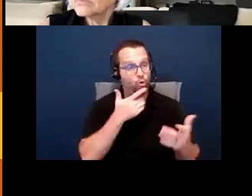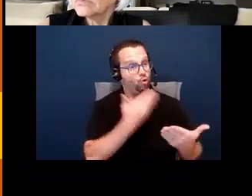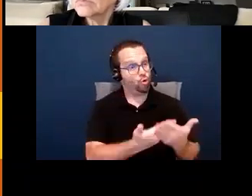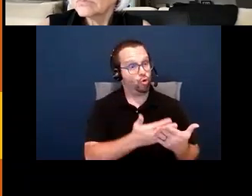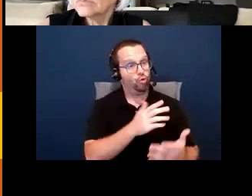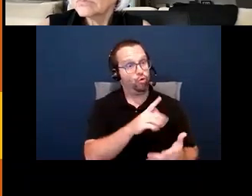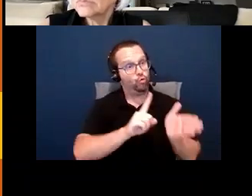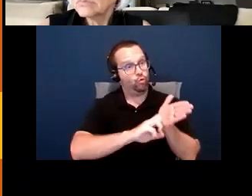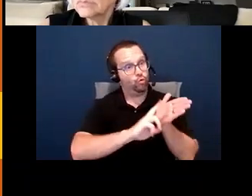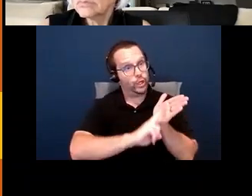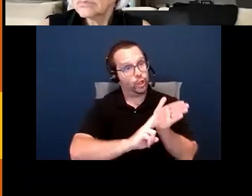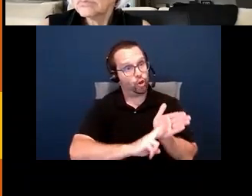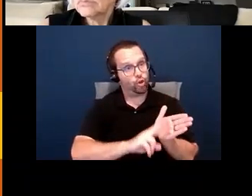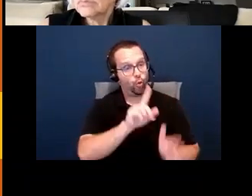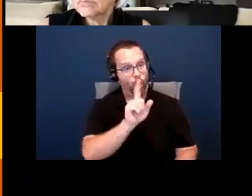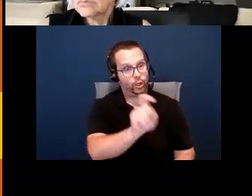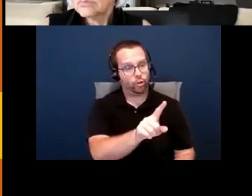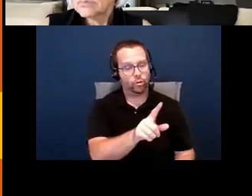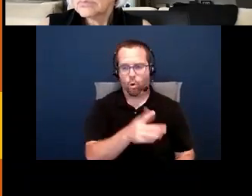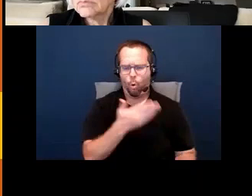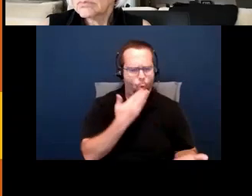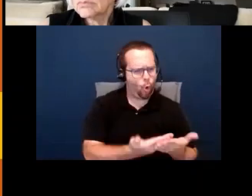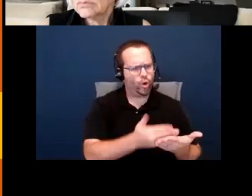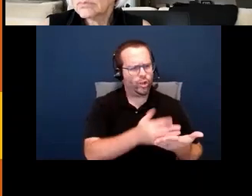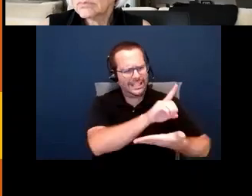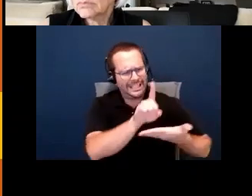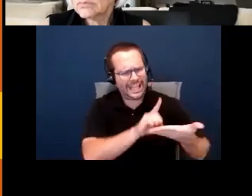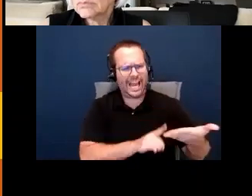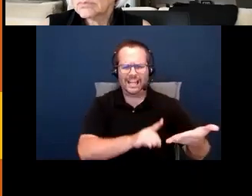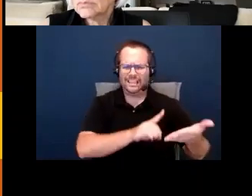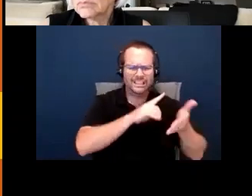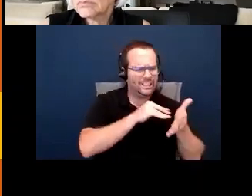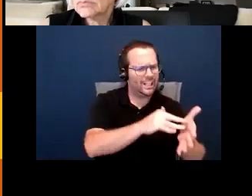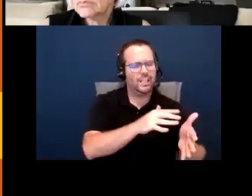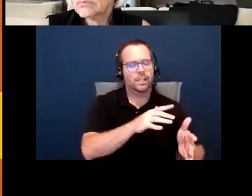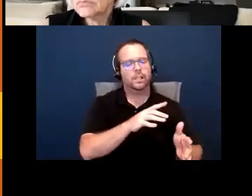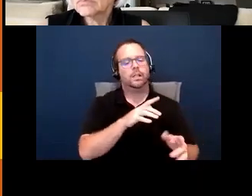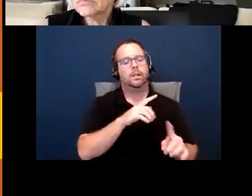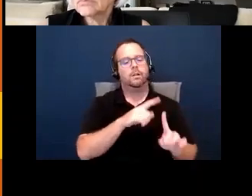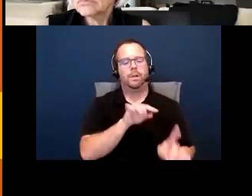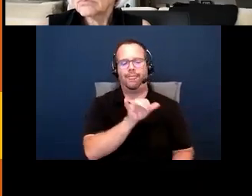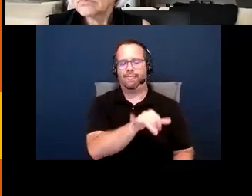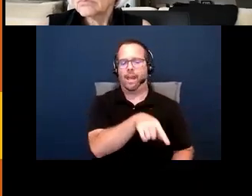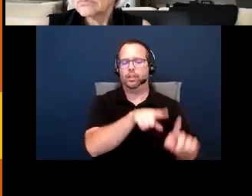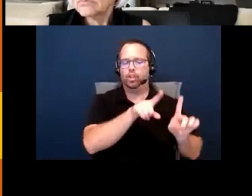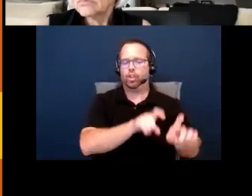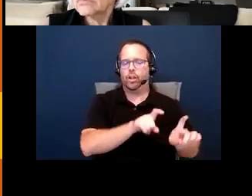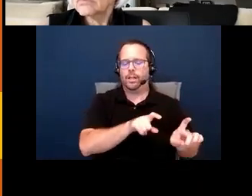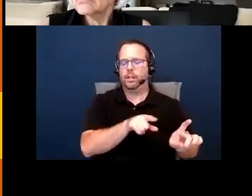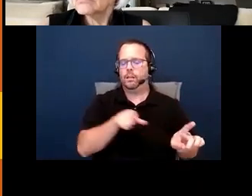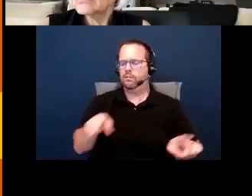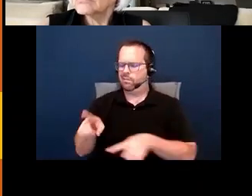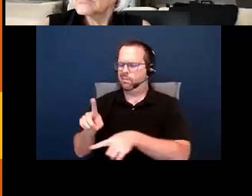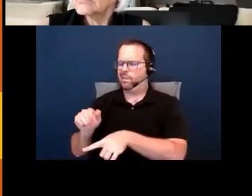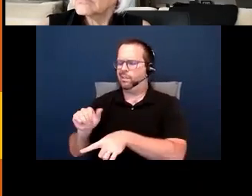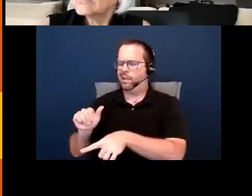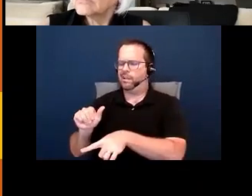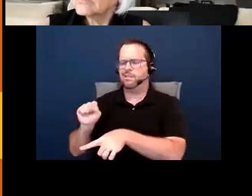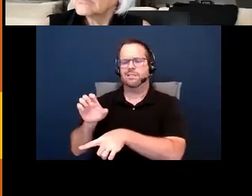and a well-designed study and all too, but maybe this is a study that's not, the data set is not